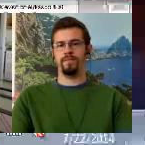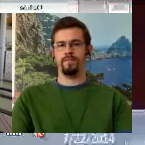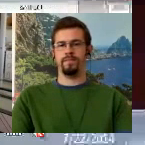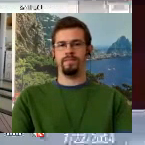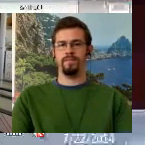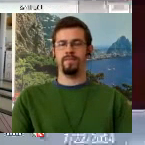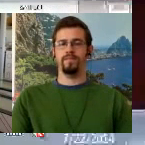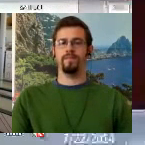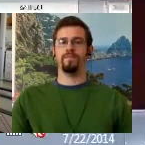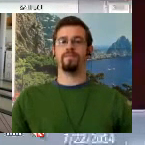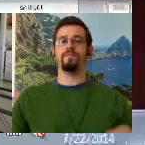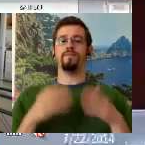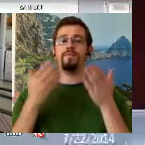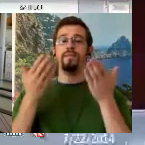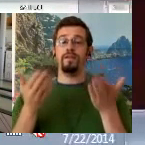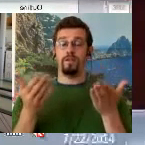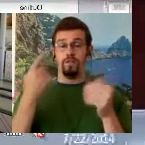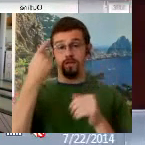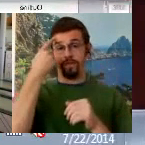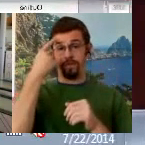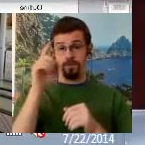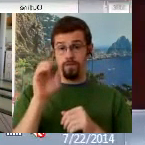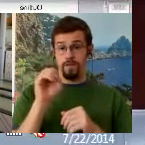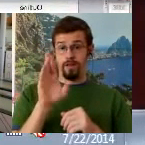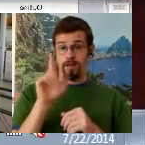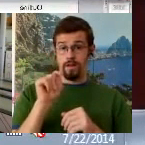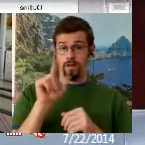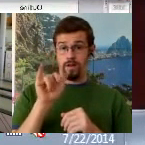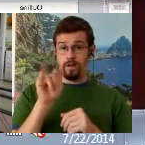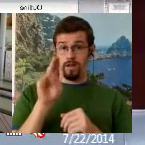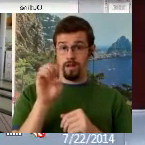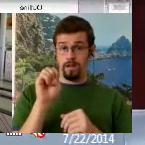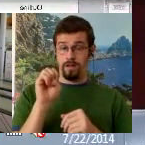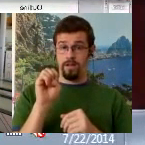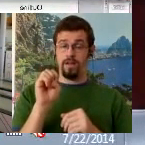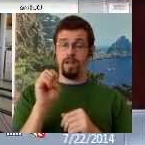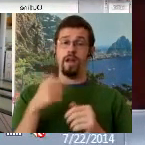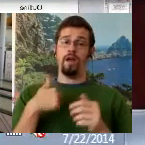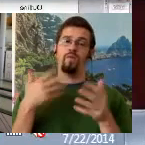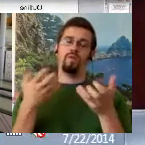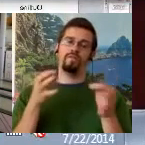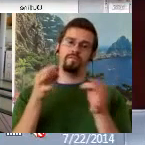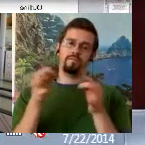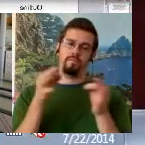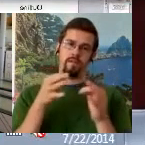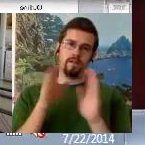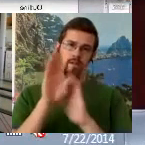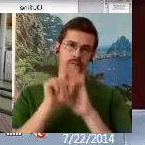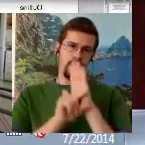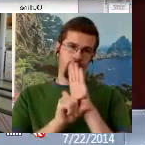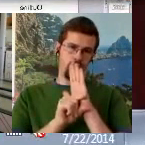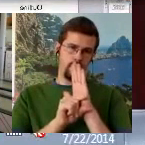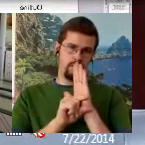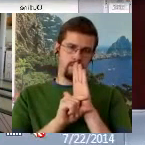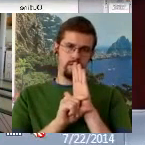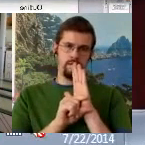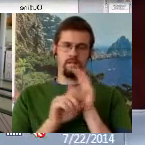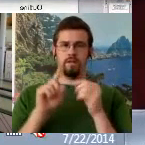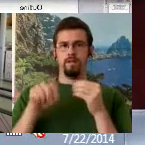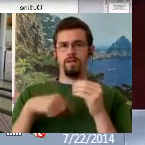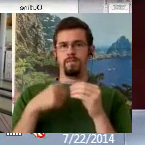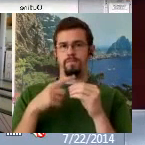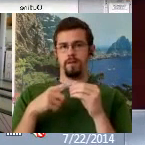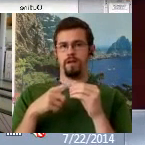So, for the outline, I want to talk about the background about the TrueType font,